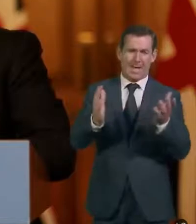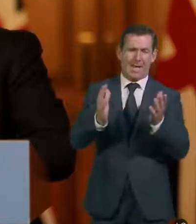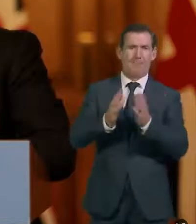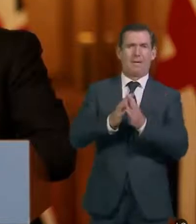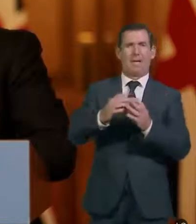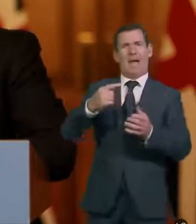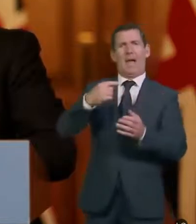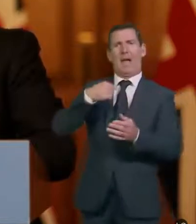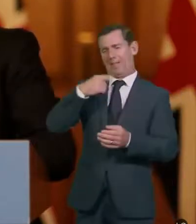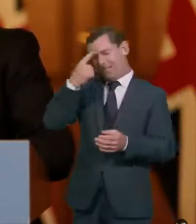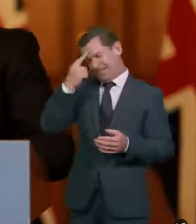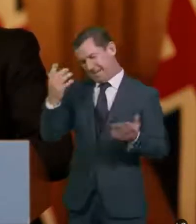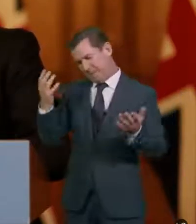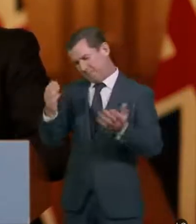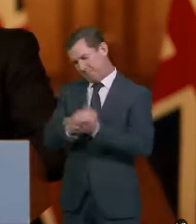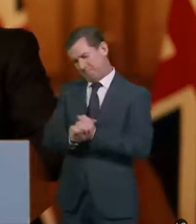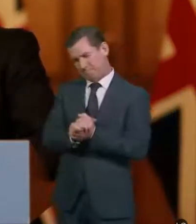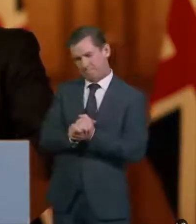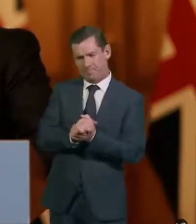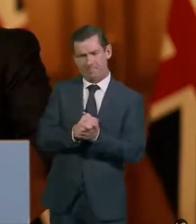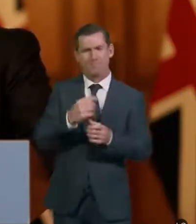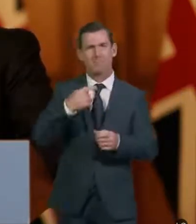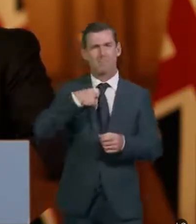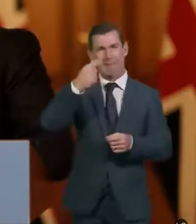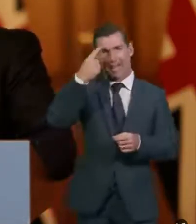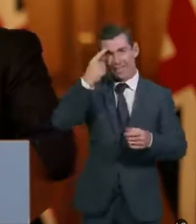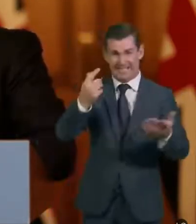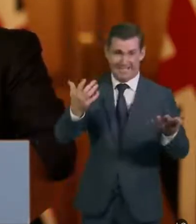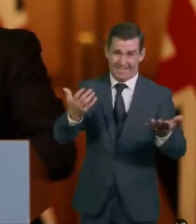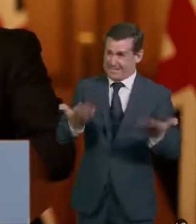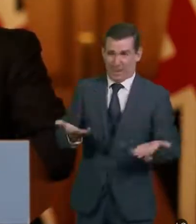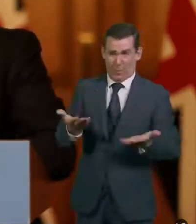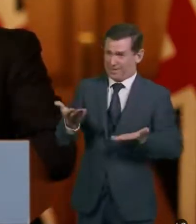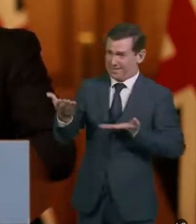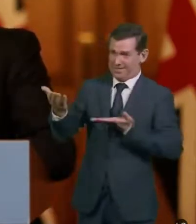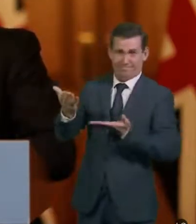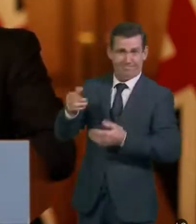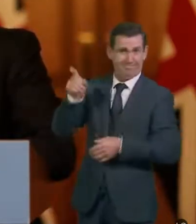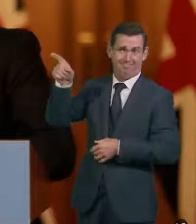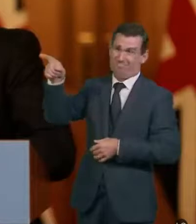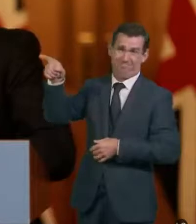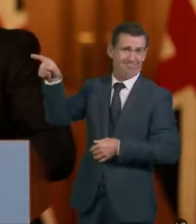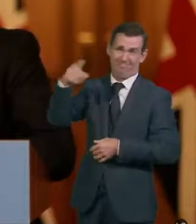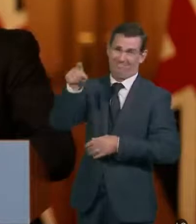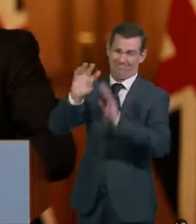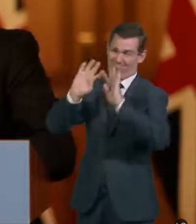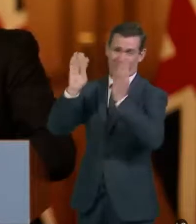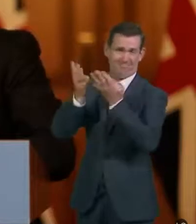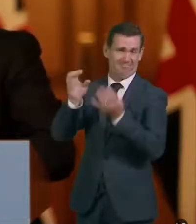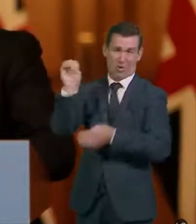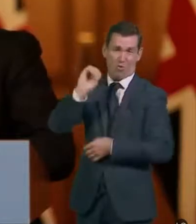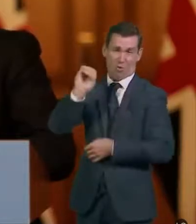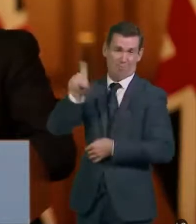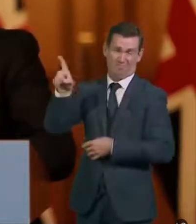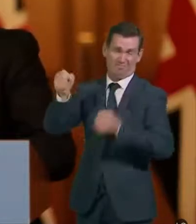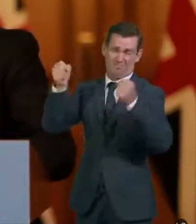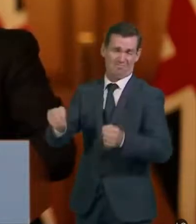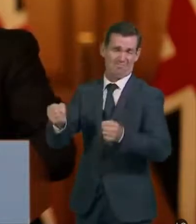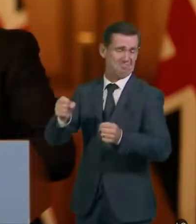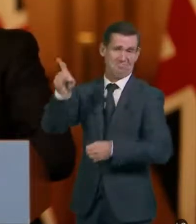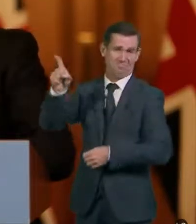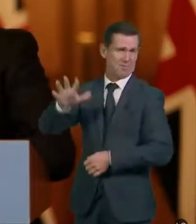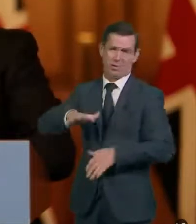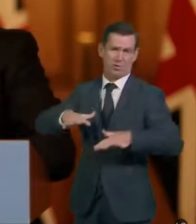we've got to a stage, alas, where they don't seem to want to progress a free trade deal. That was pretty